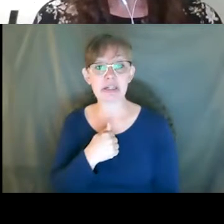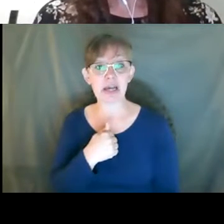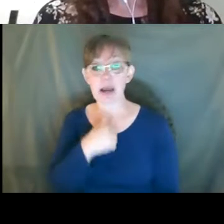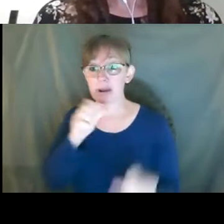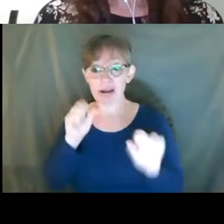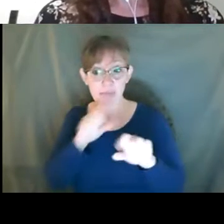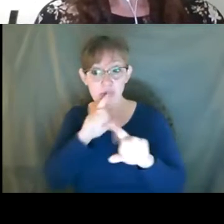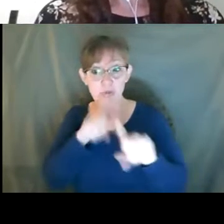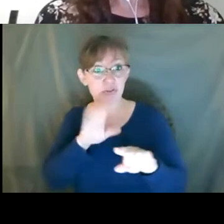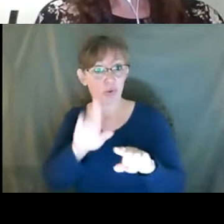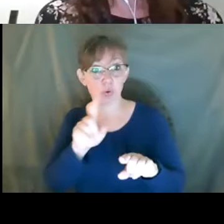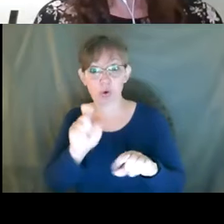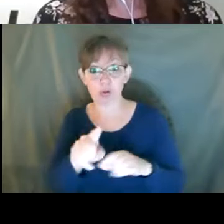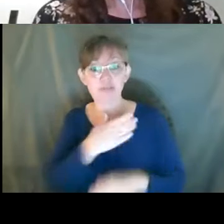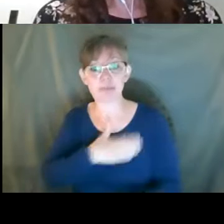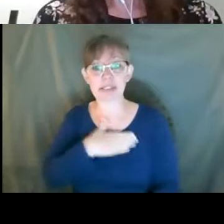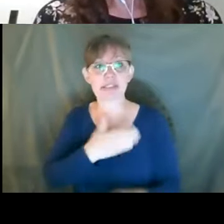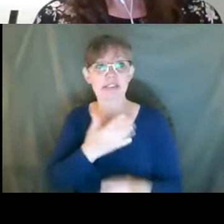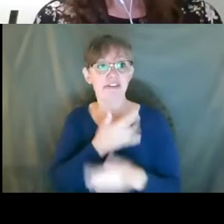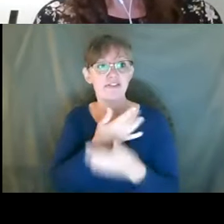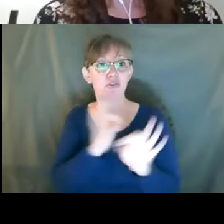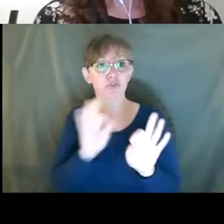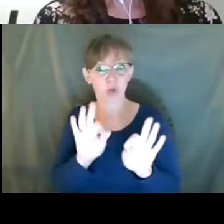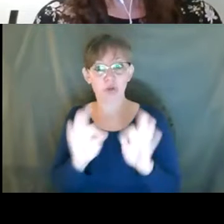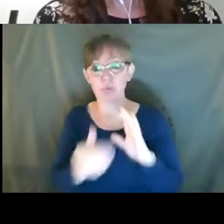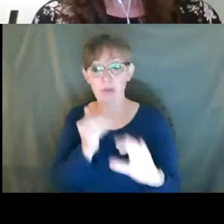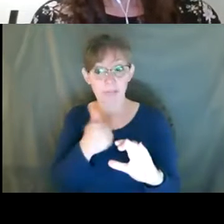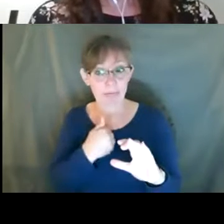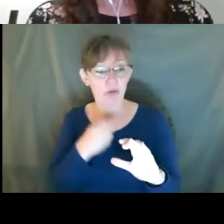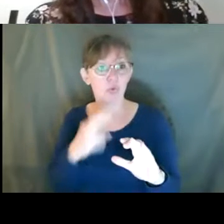feel free to email me or call me anytime as well.